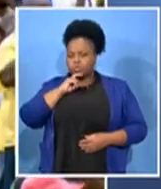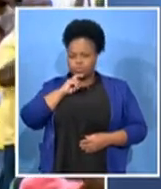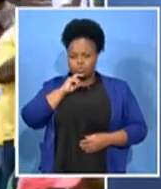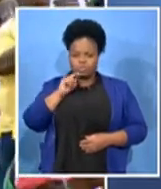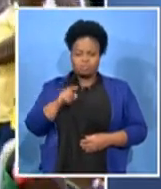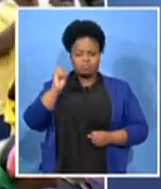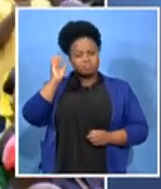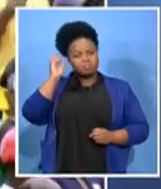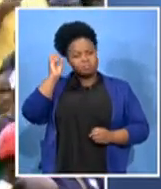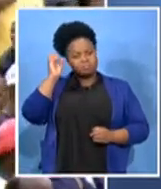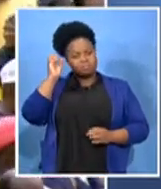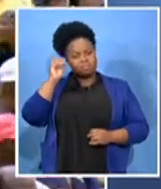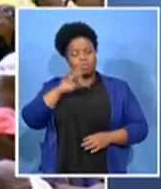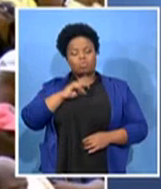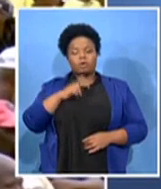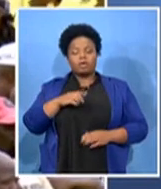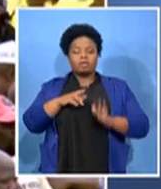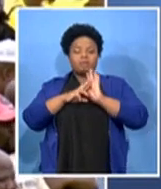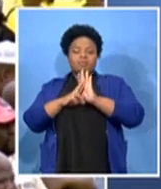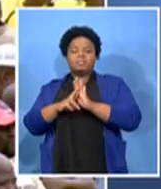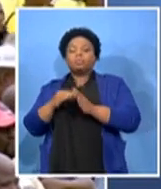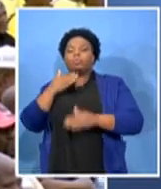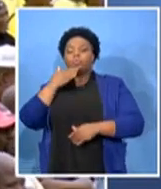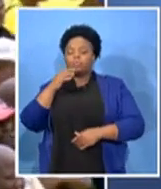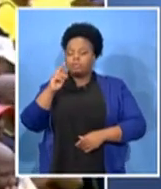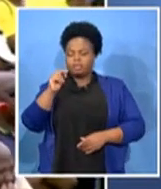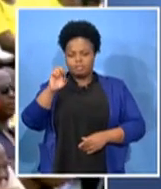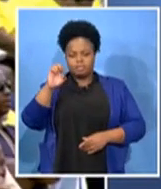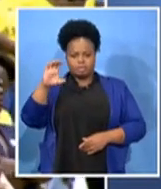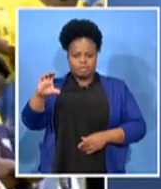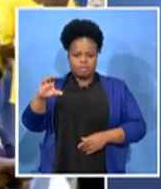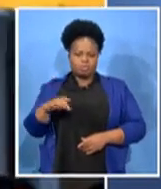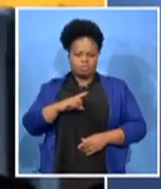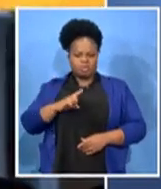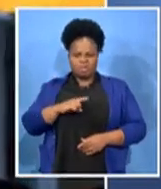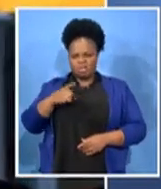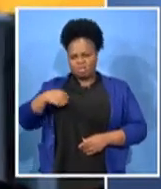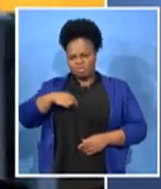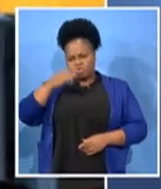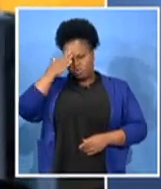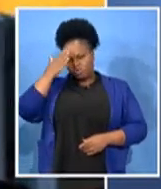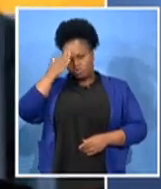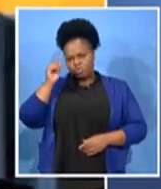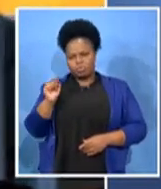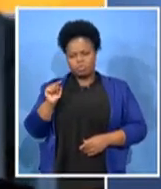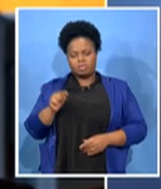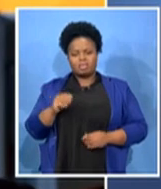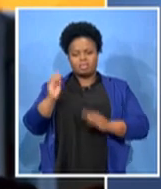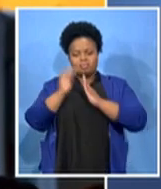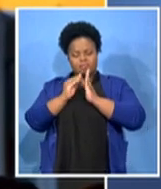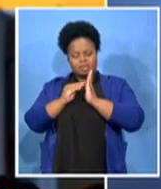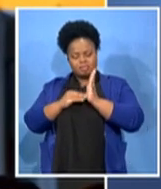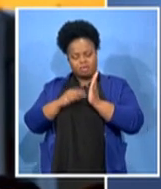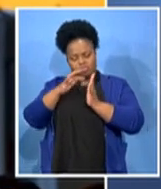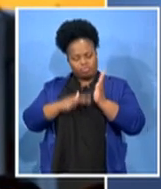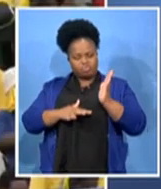NEC, we know that it's the statement that really must